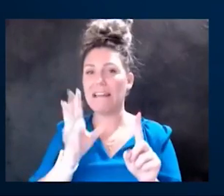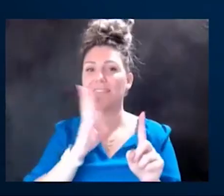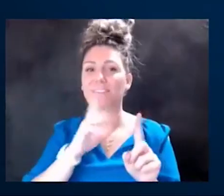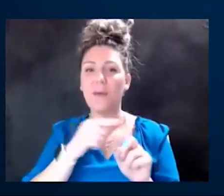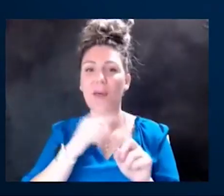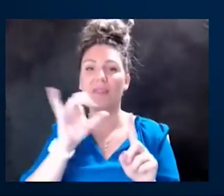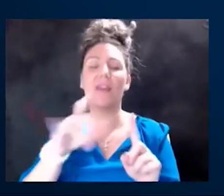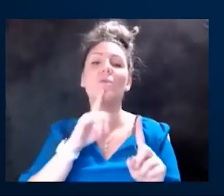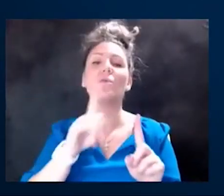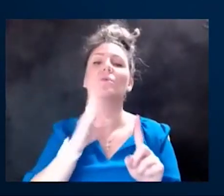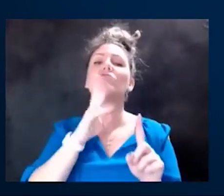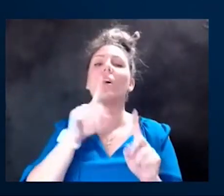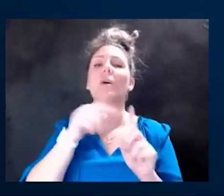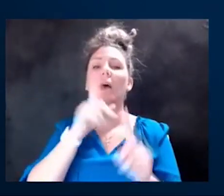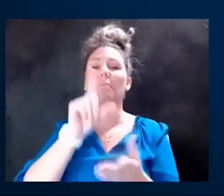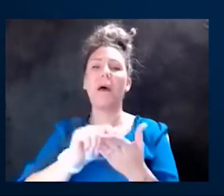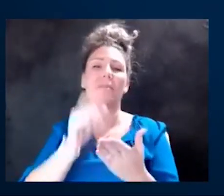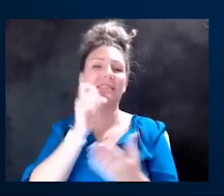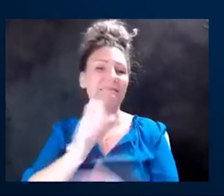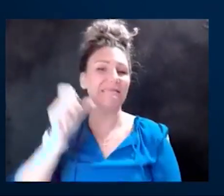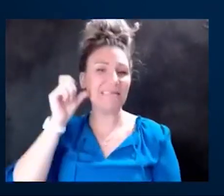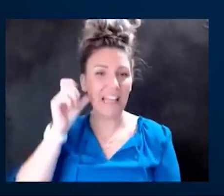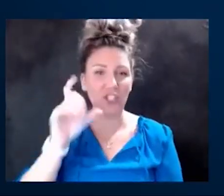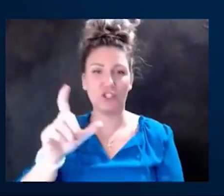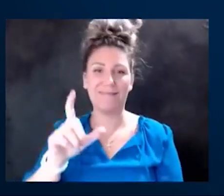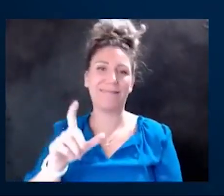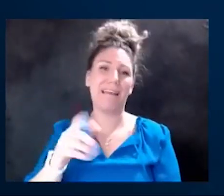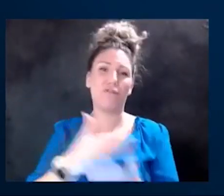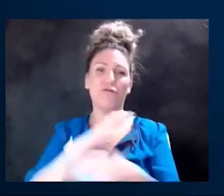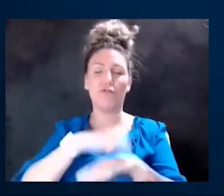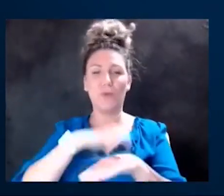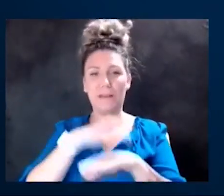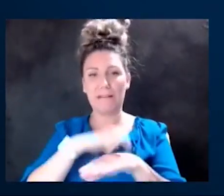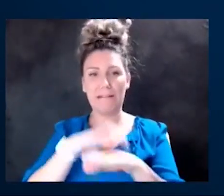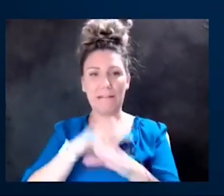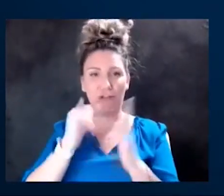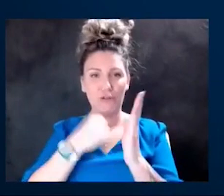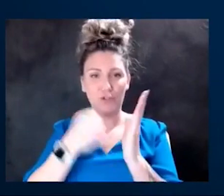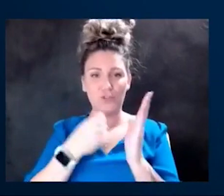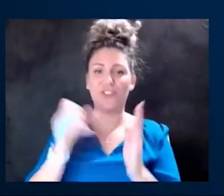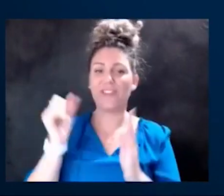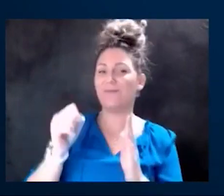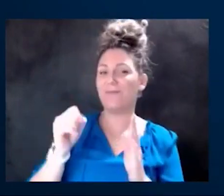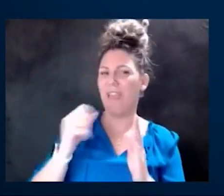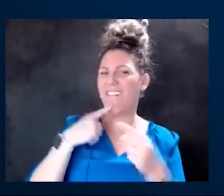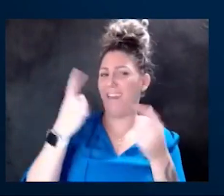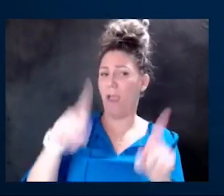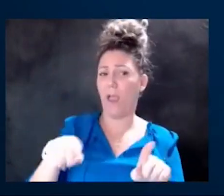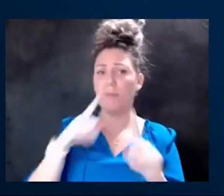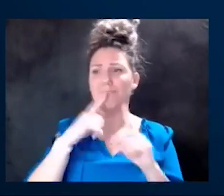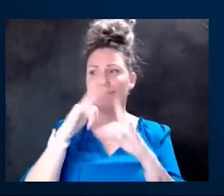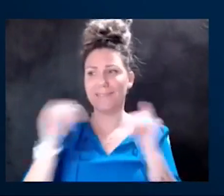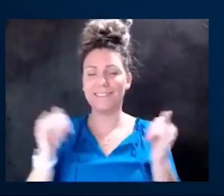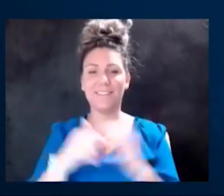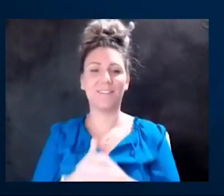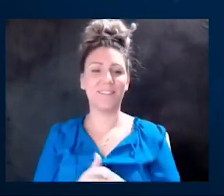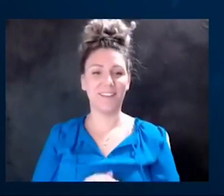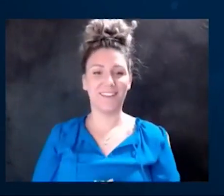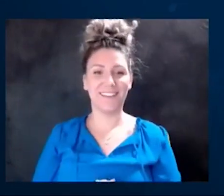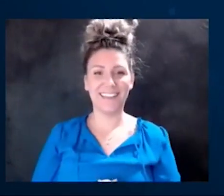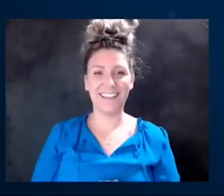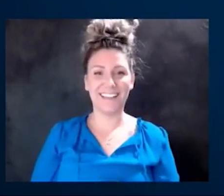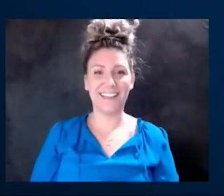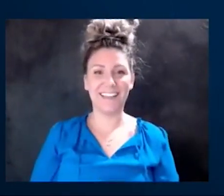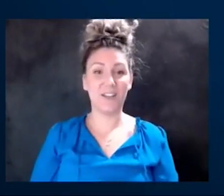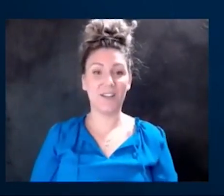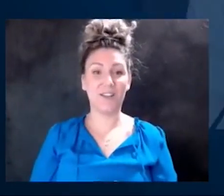it because it got published yesterday in the New England Journal, so that's a really big deal. So Happy coincidence. Yeah, it is a happy coincidence. So is this the one that